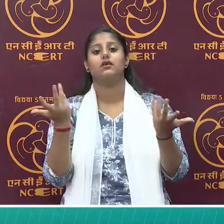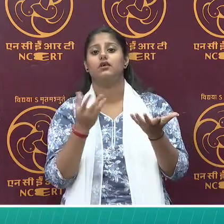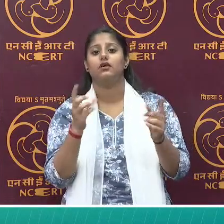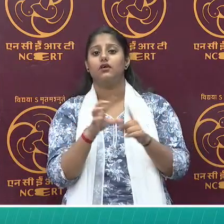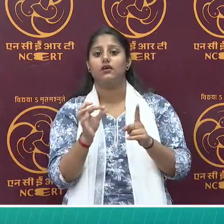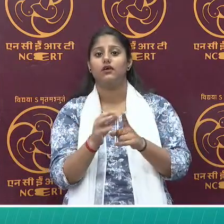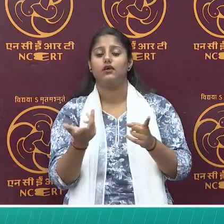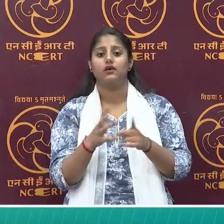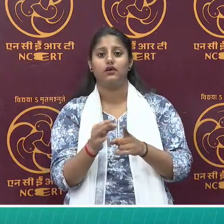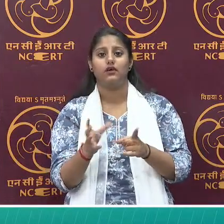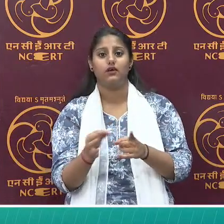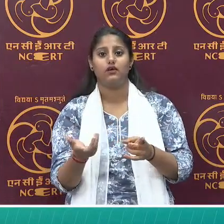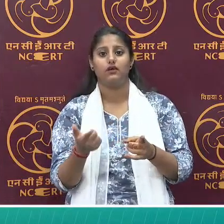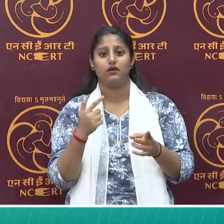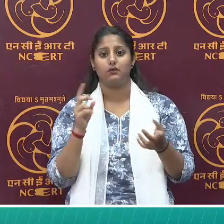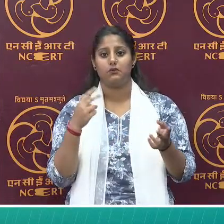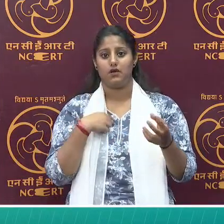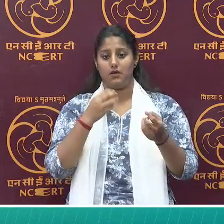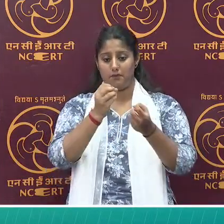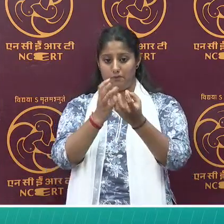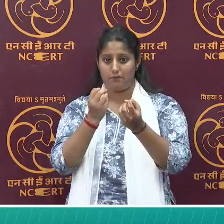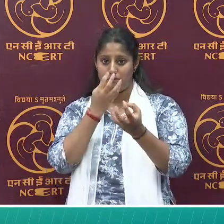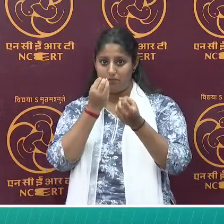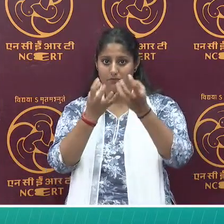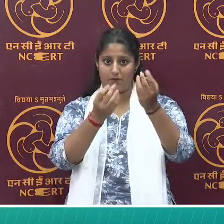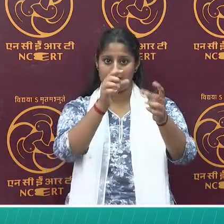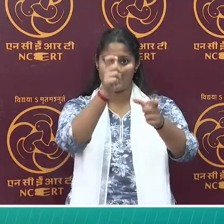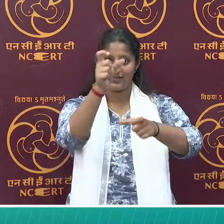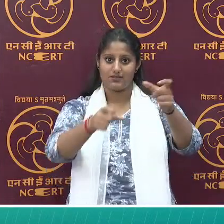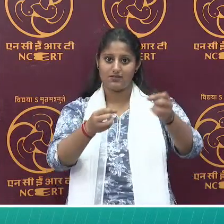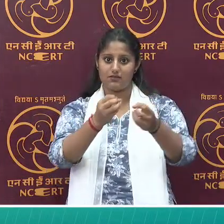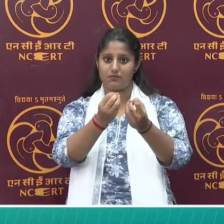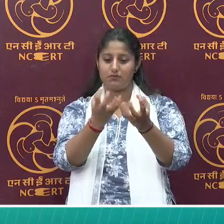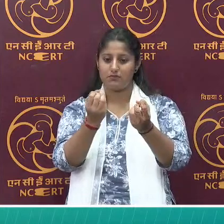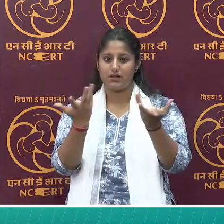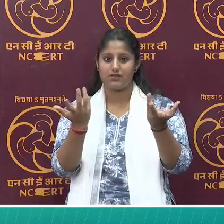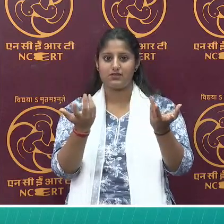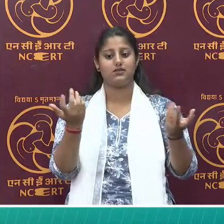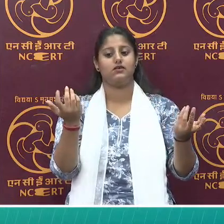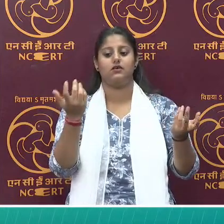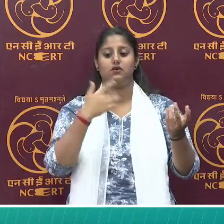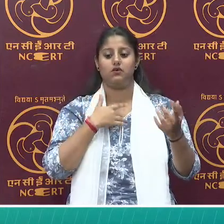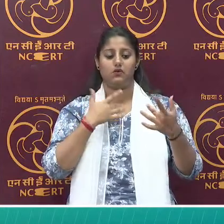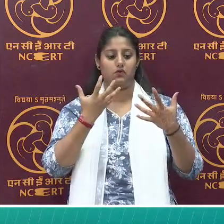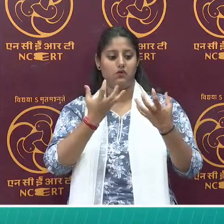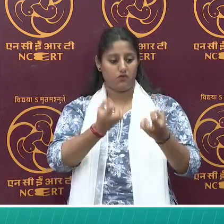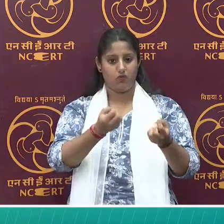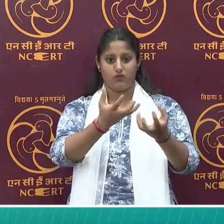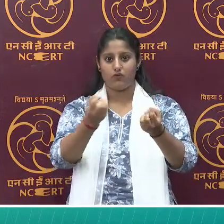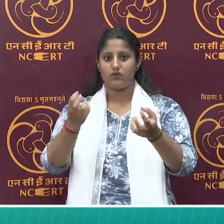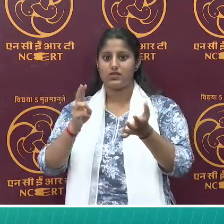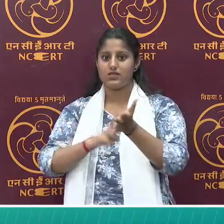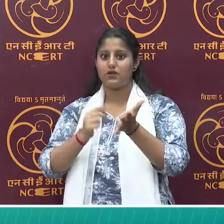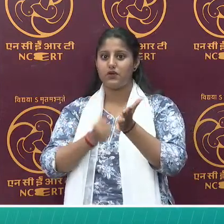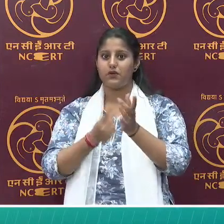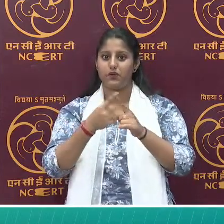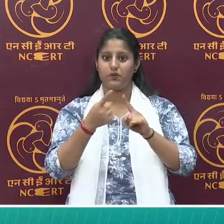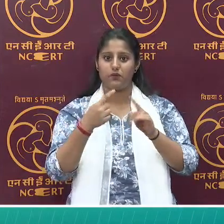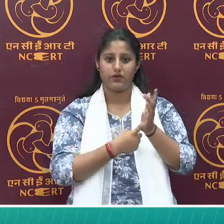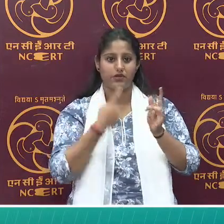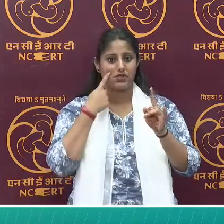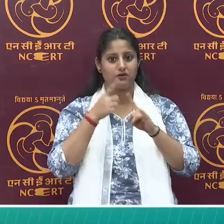do? We take the plants like that. So the requirement of nutrient by one plant is covered by